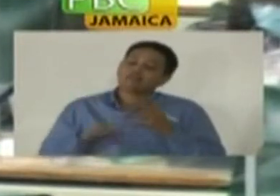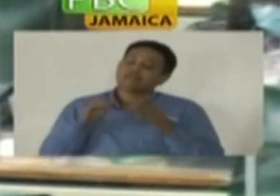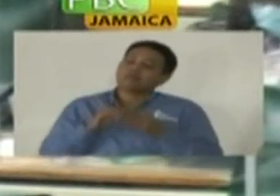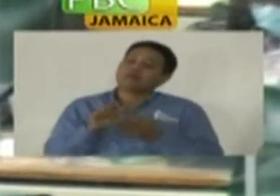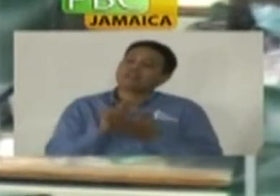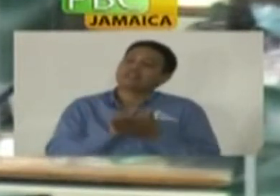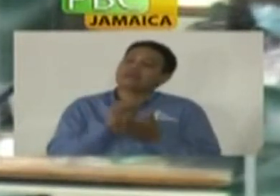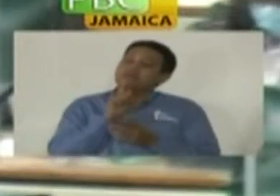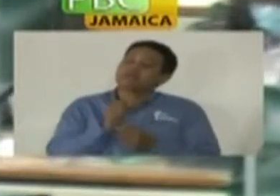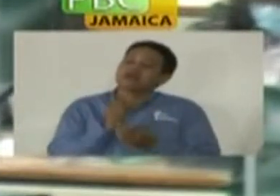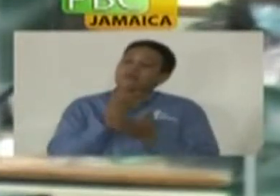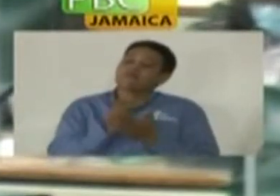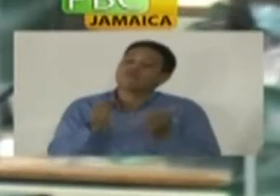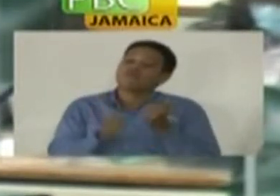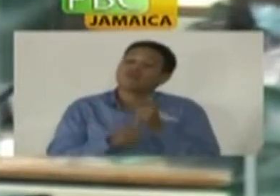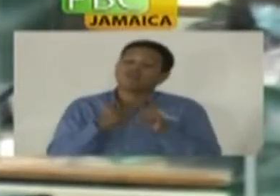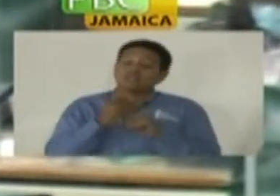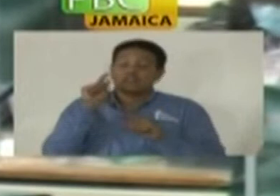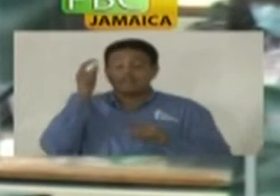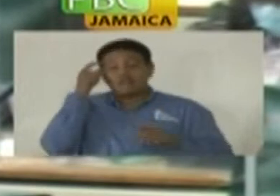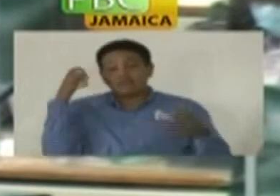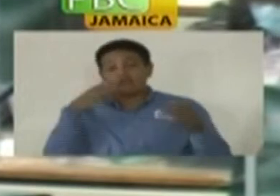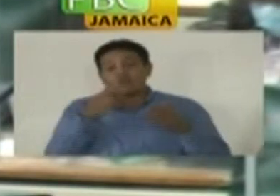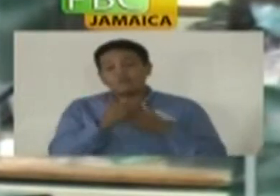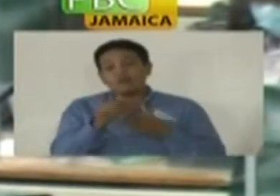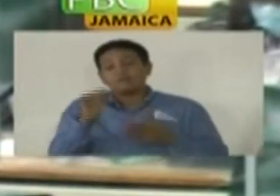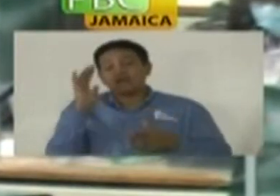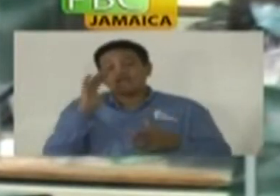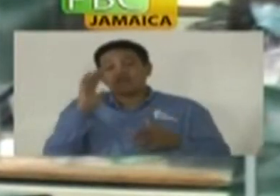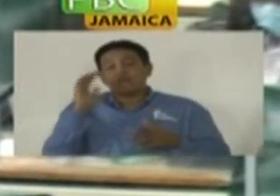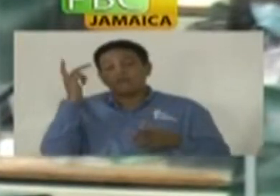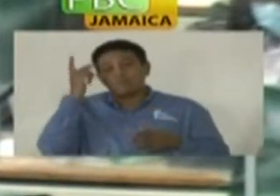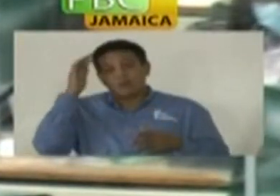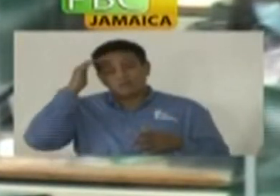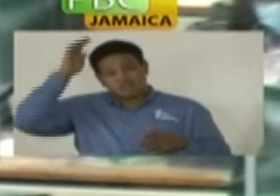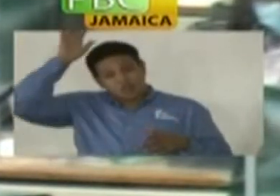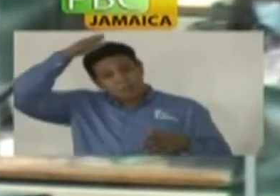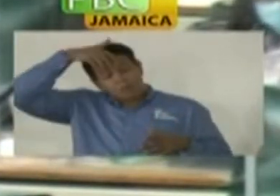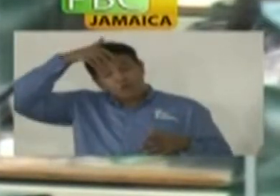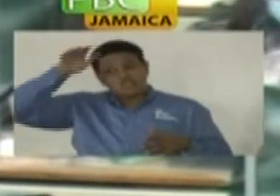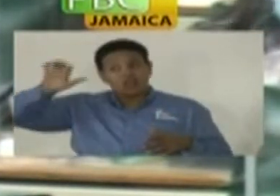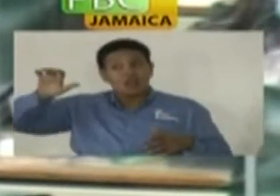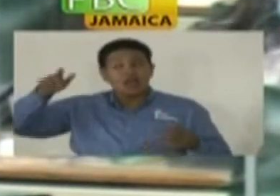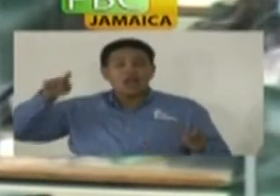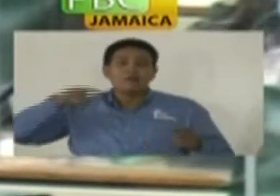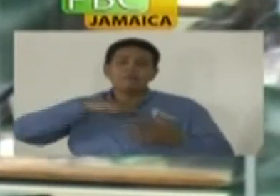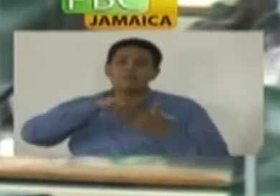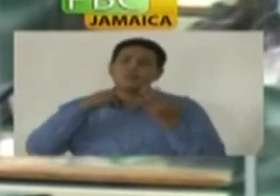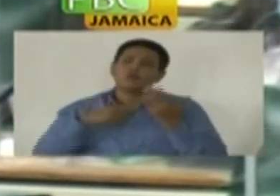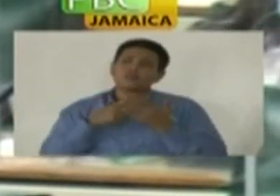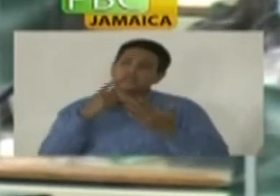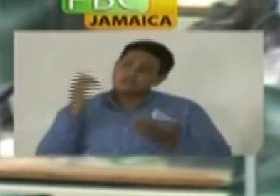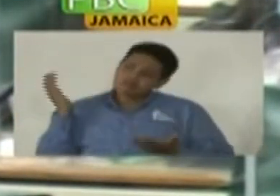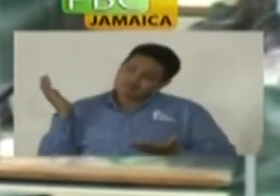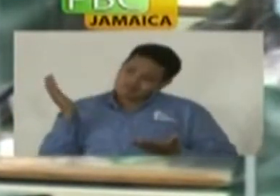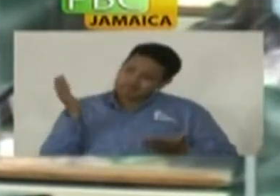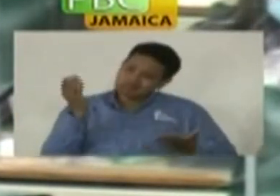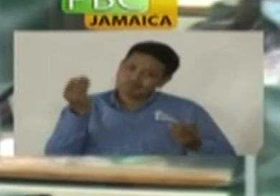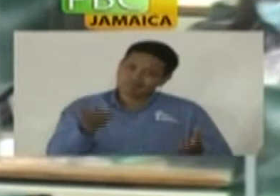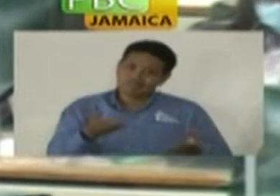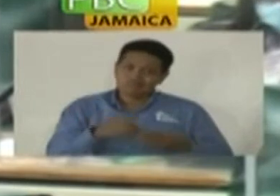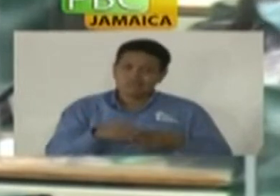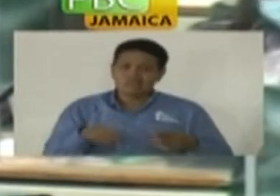bill approved under the cabinet led by former Prime Minister Simpson Miller. Those and carried forward into this. There